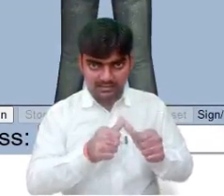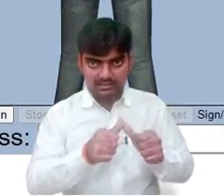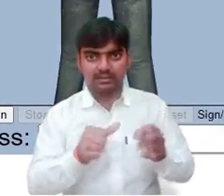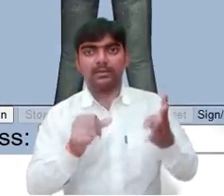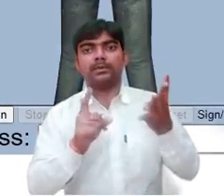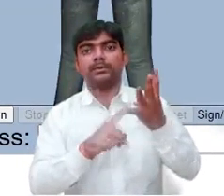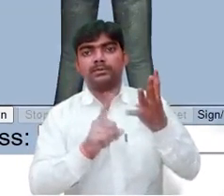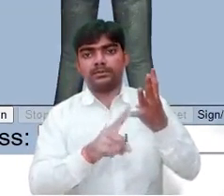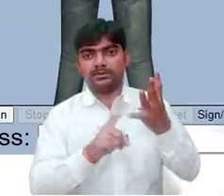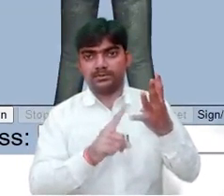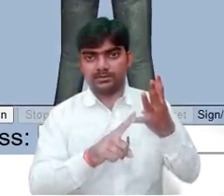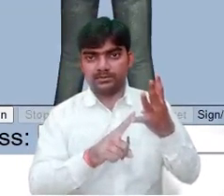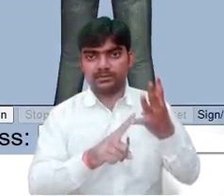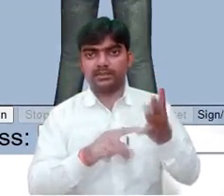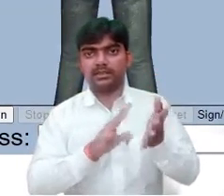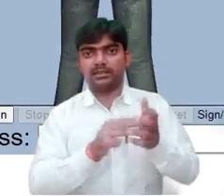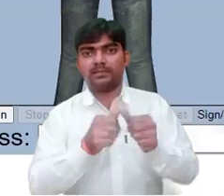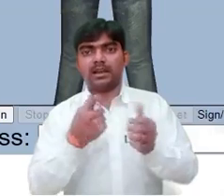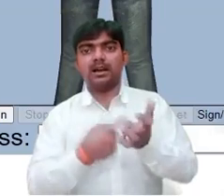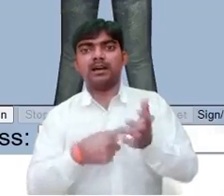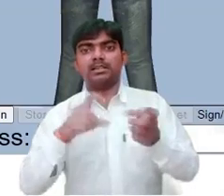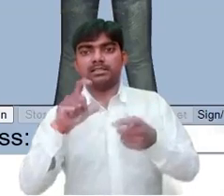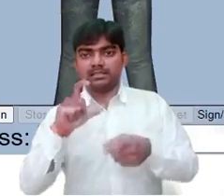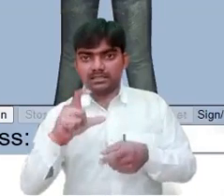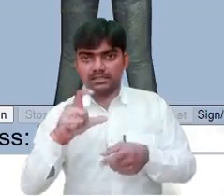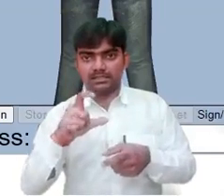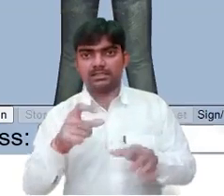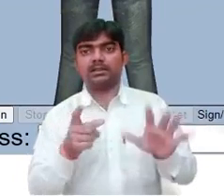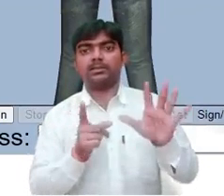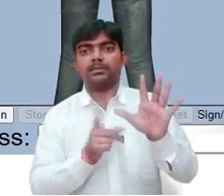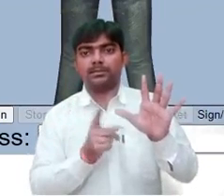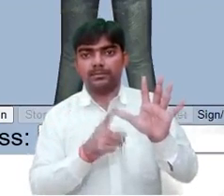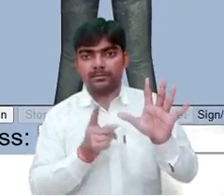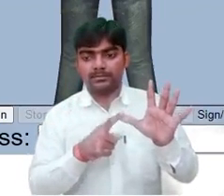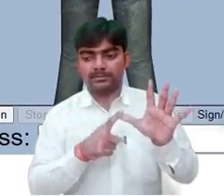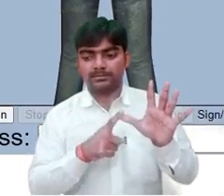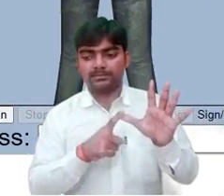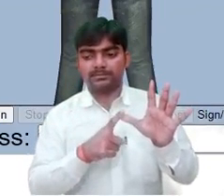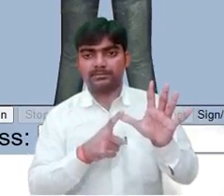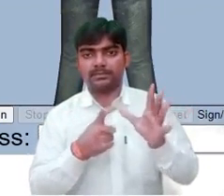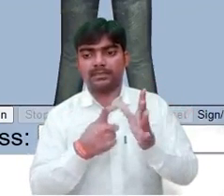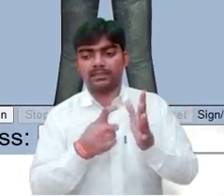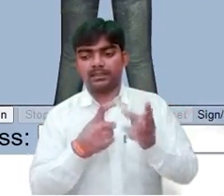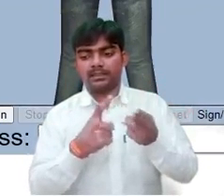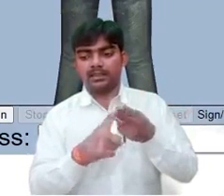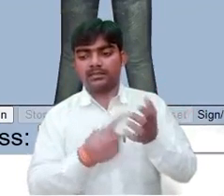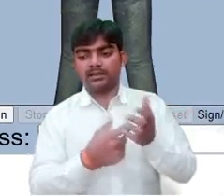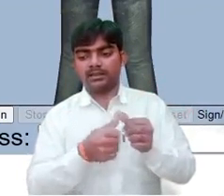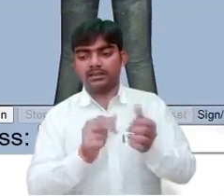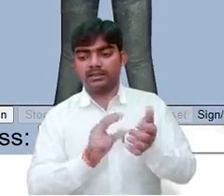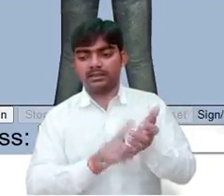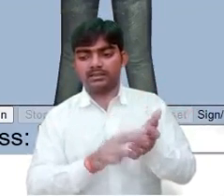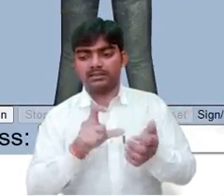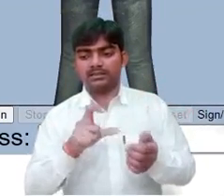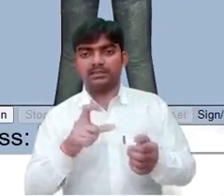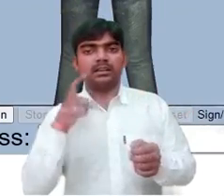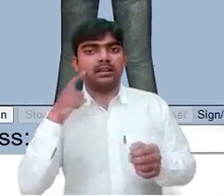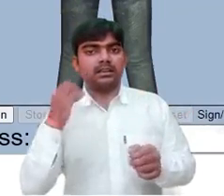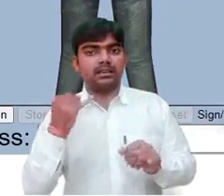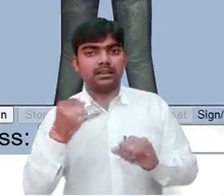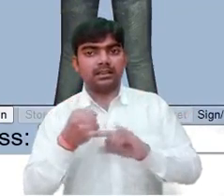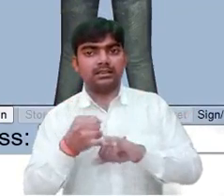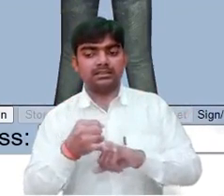One of the PhD research scholar is working to enhance this announcement system and